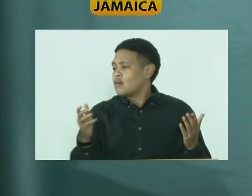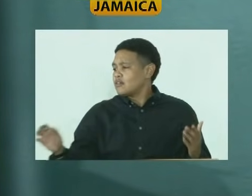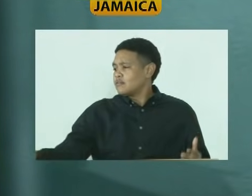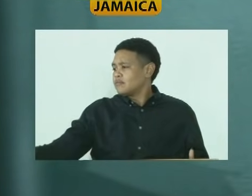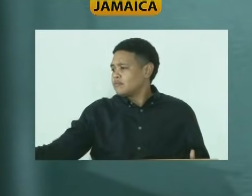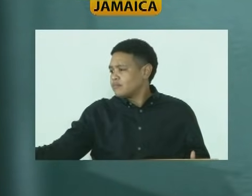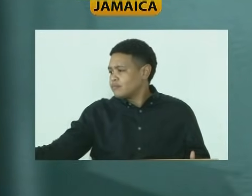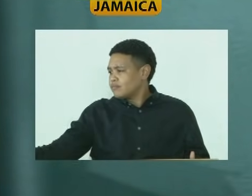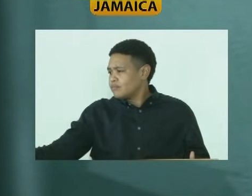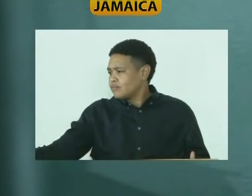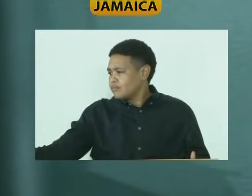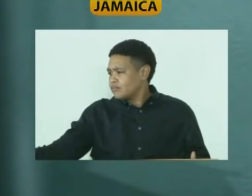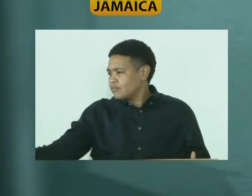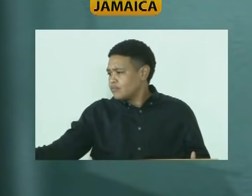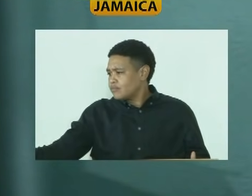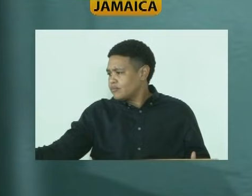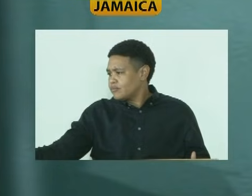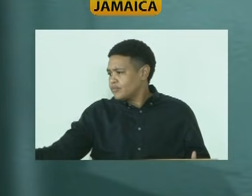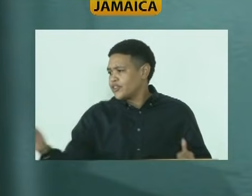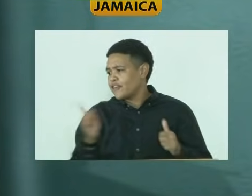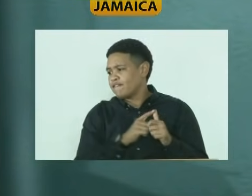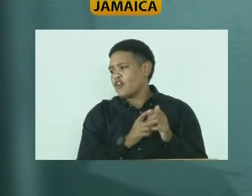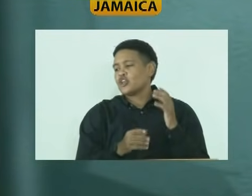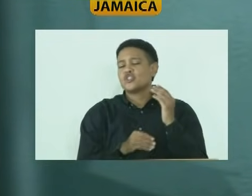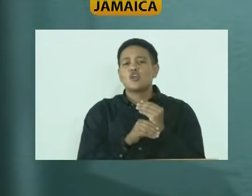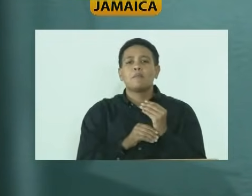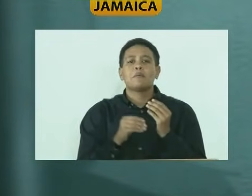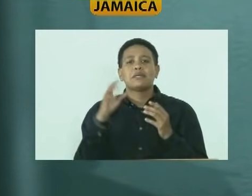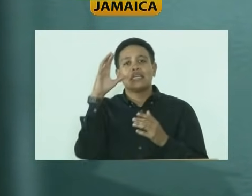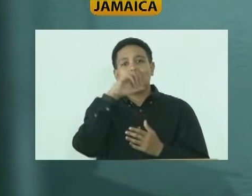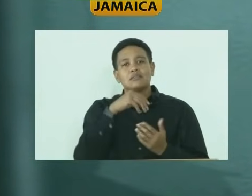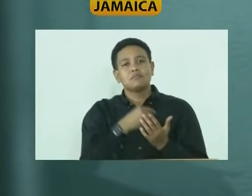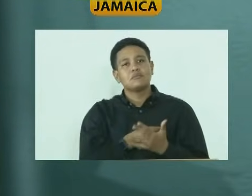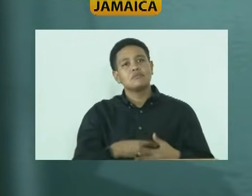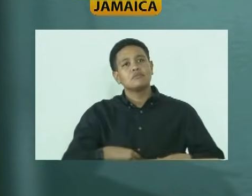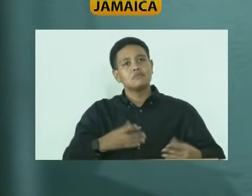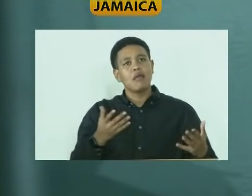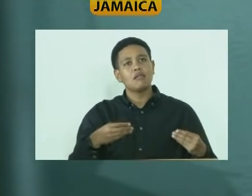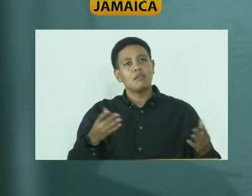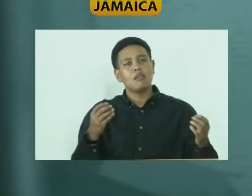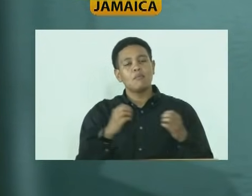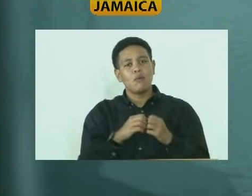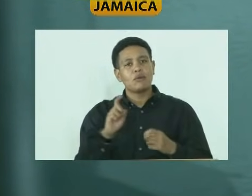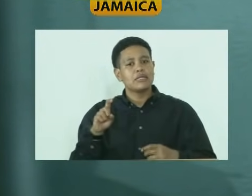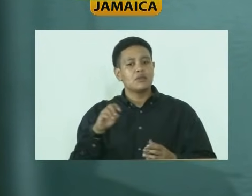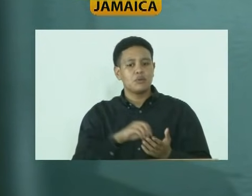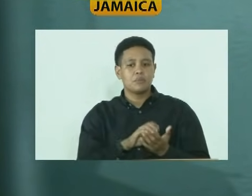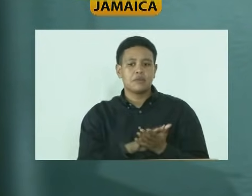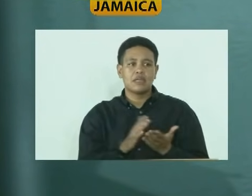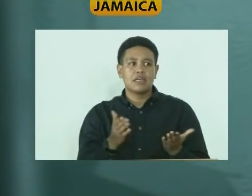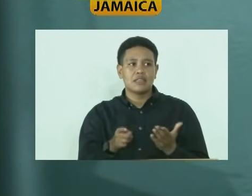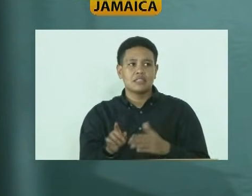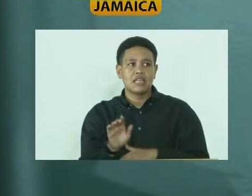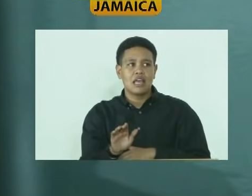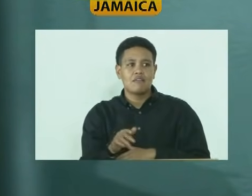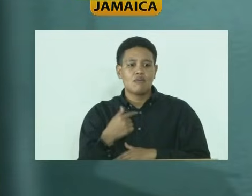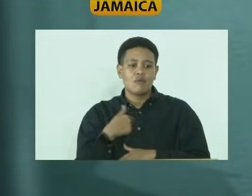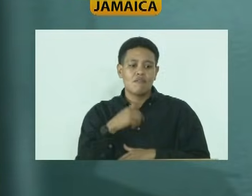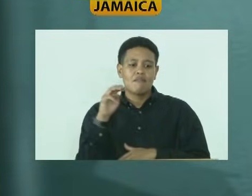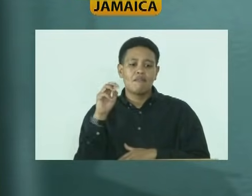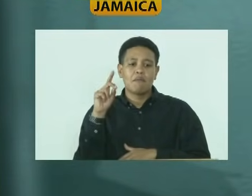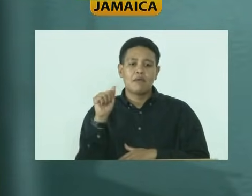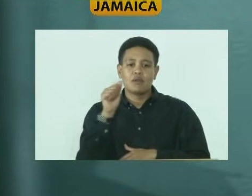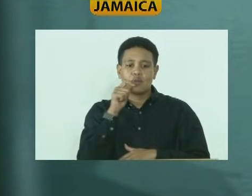first supplementary estimates are being laid on the table this afternoon, and we have the press who